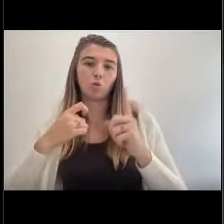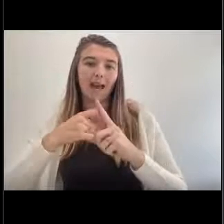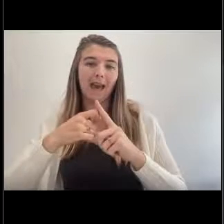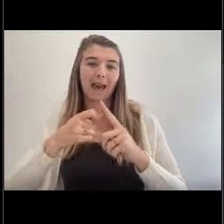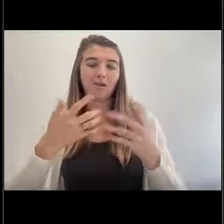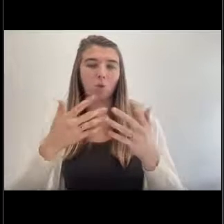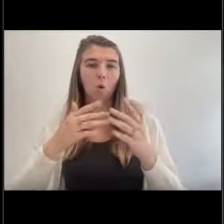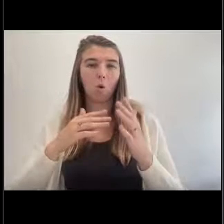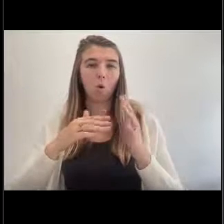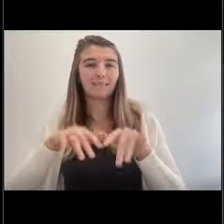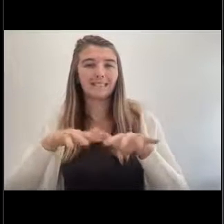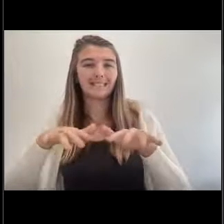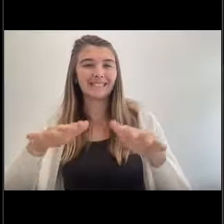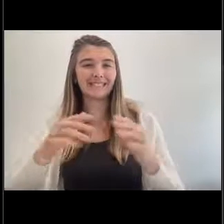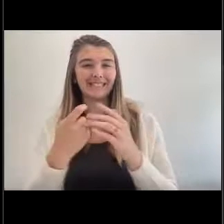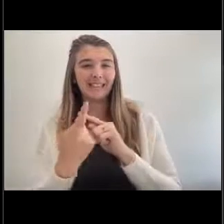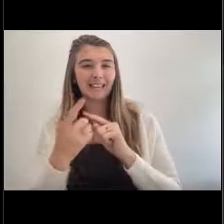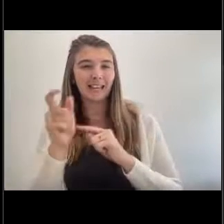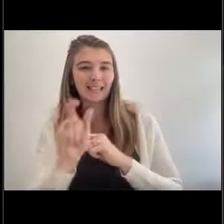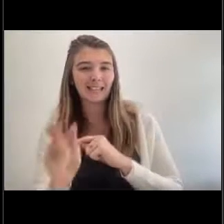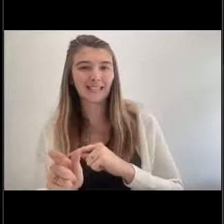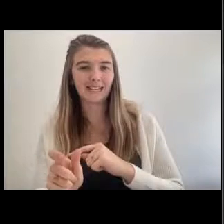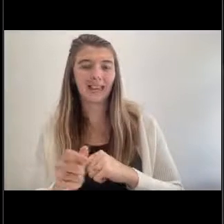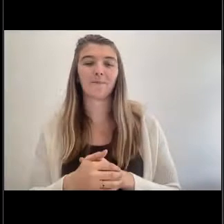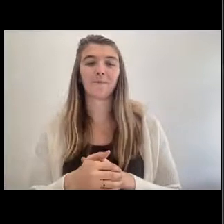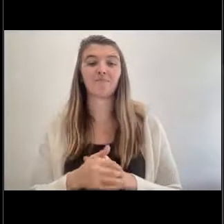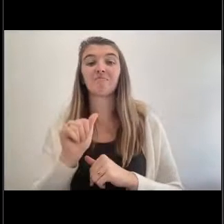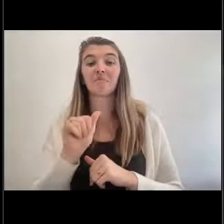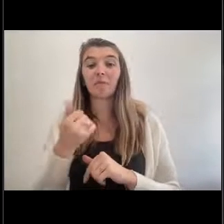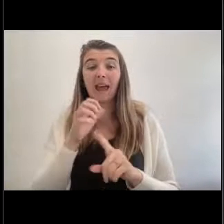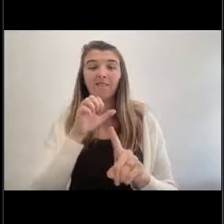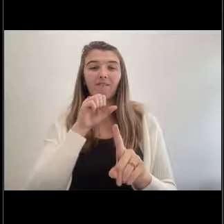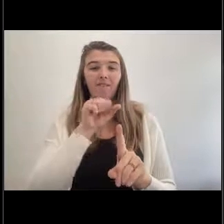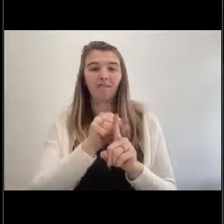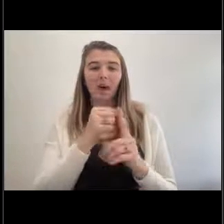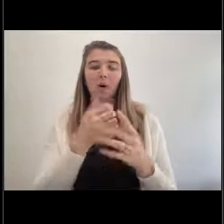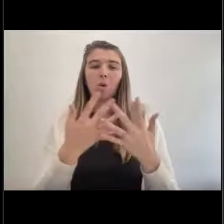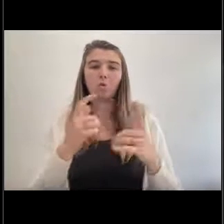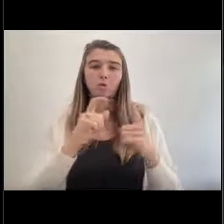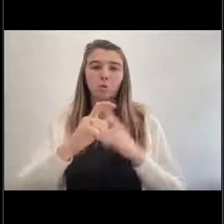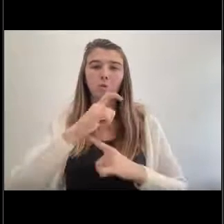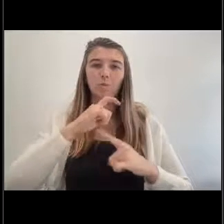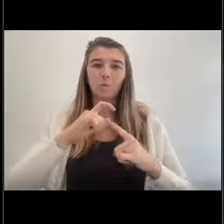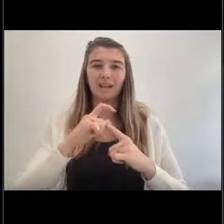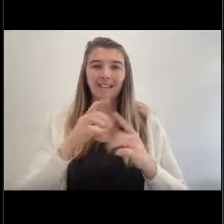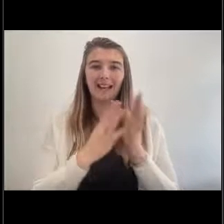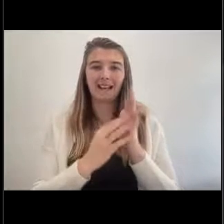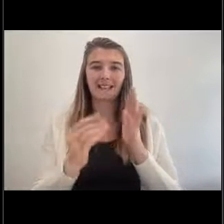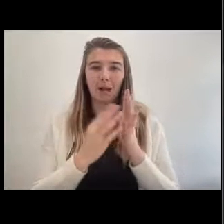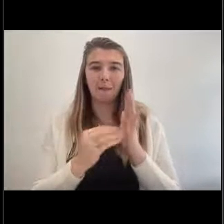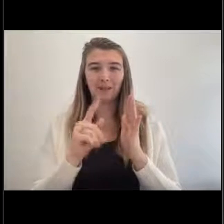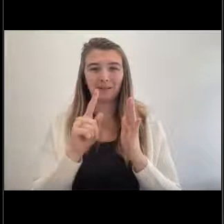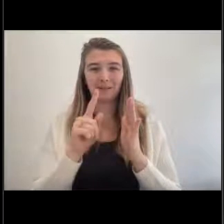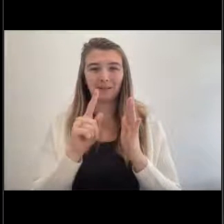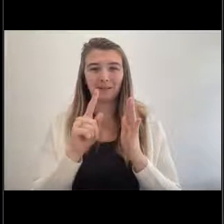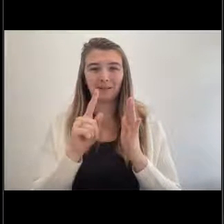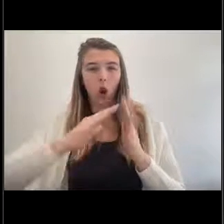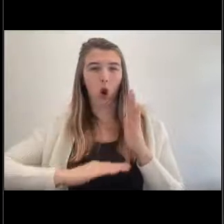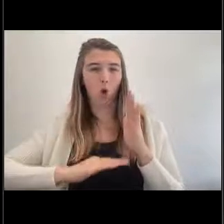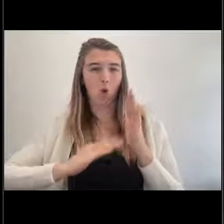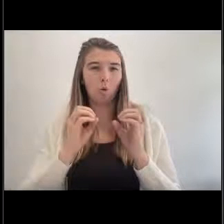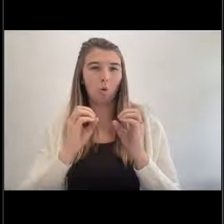We also find Bacillus in some of our community samples, although we typically find it to be of really low abundance. And we only really find it to